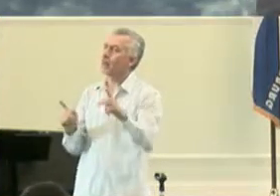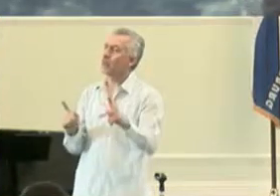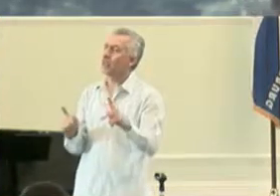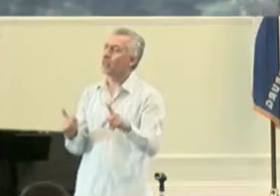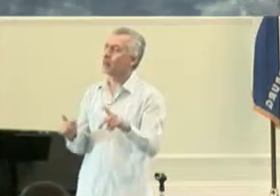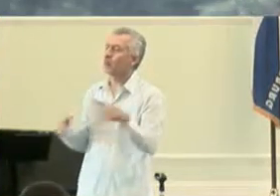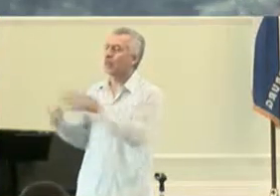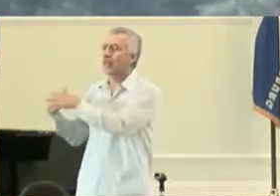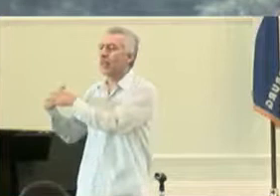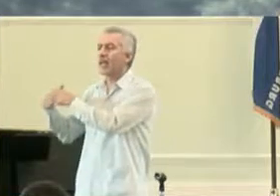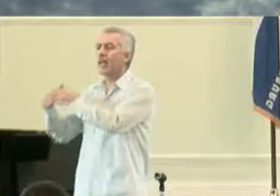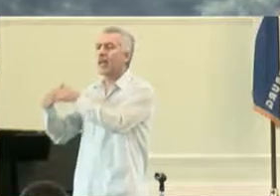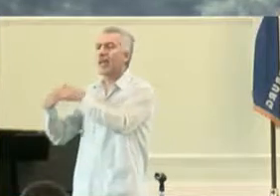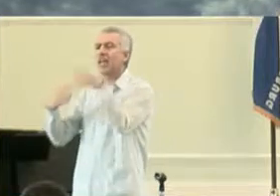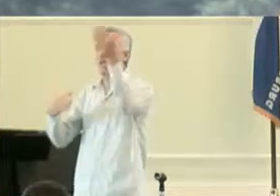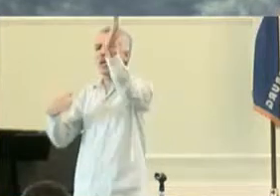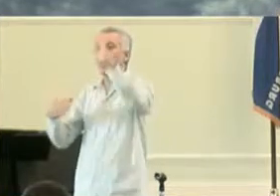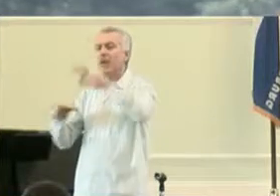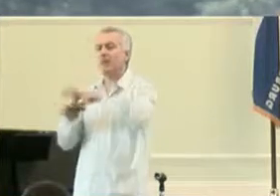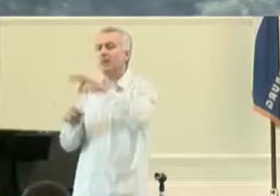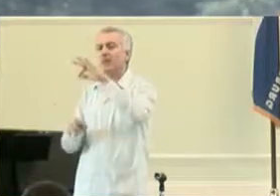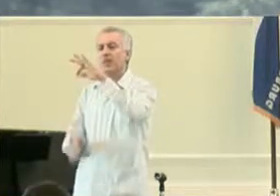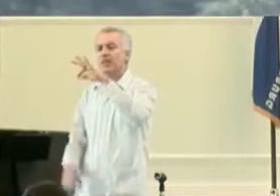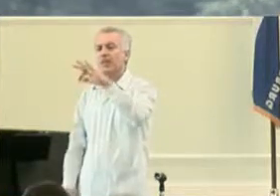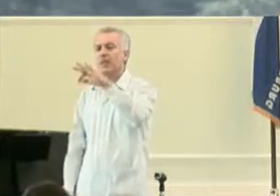God. And you are that link.